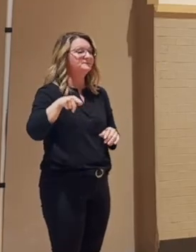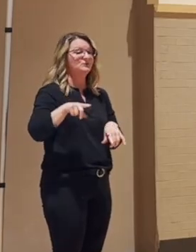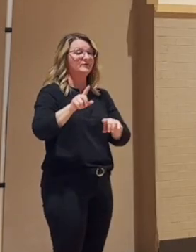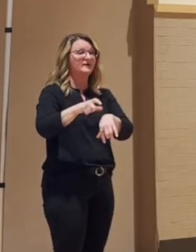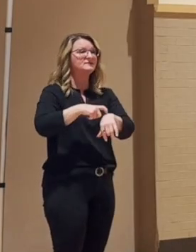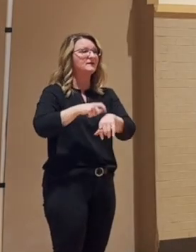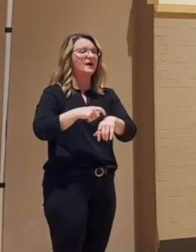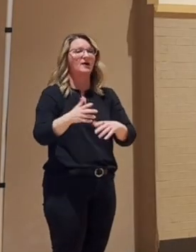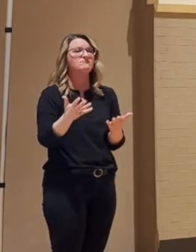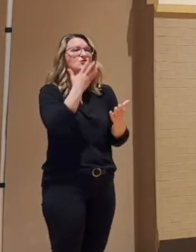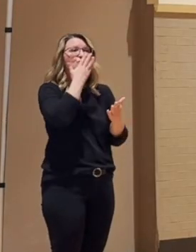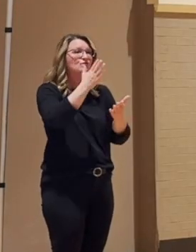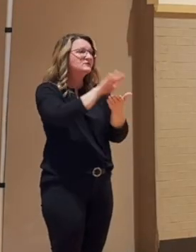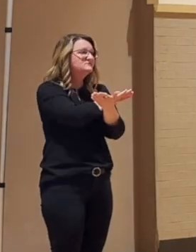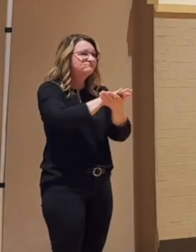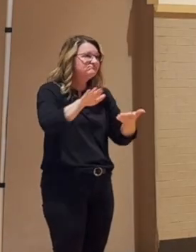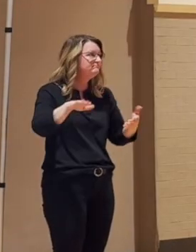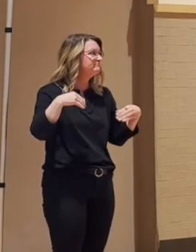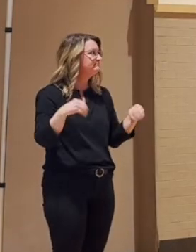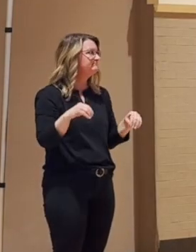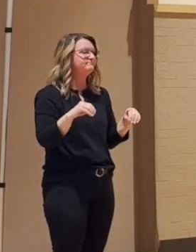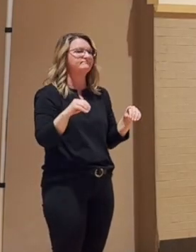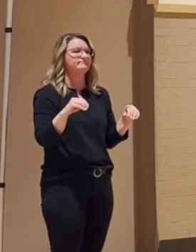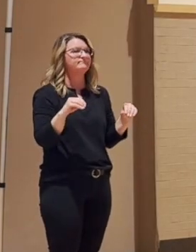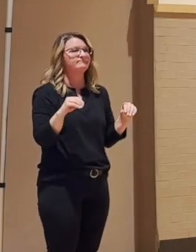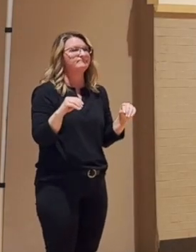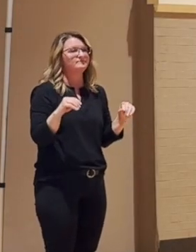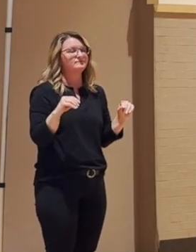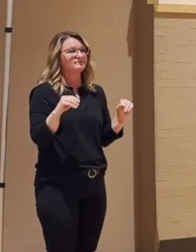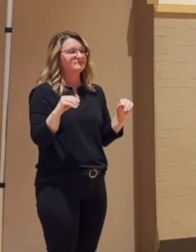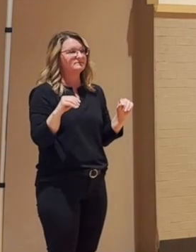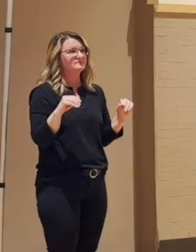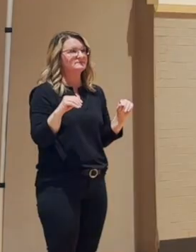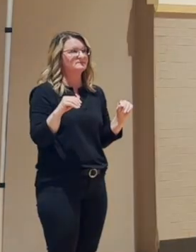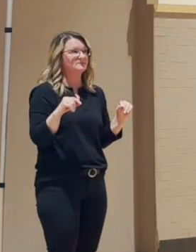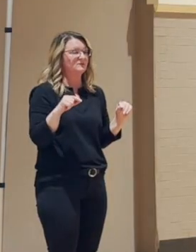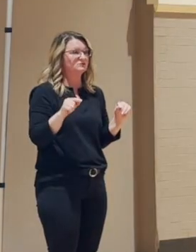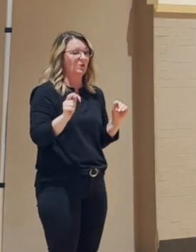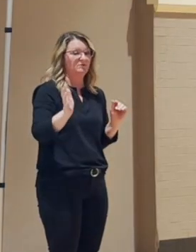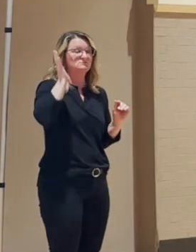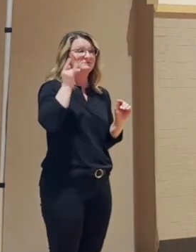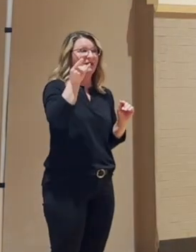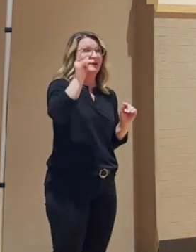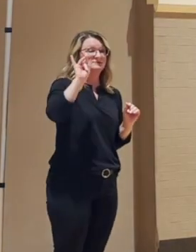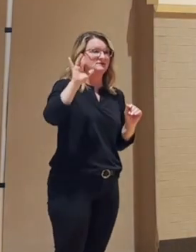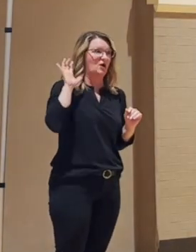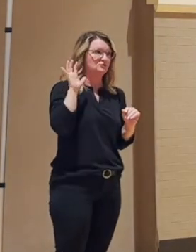good sanitation, and so there were, in the early 1800s, there